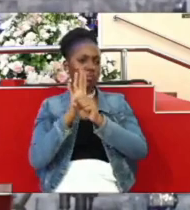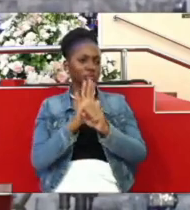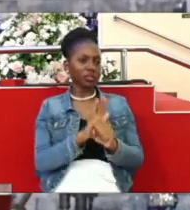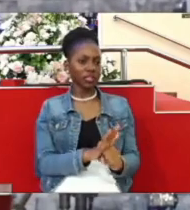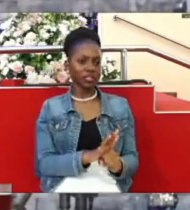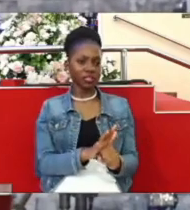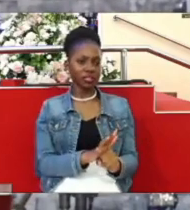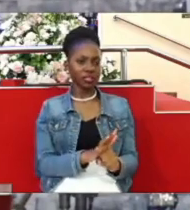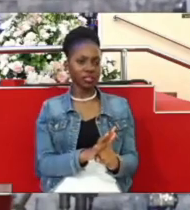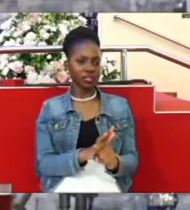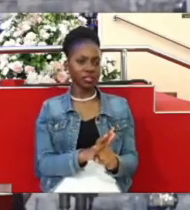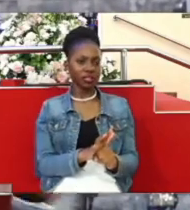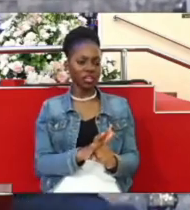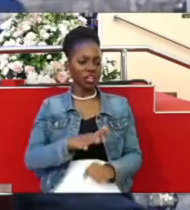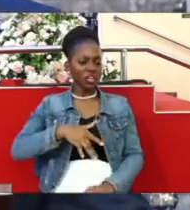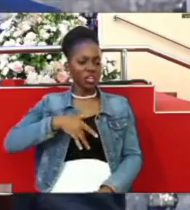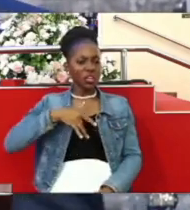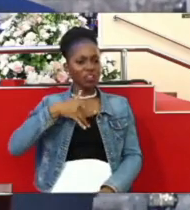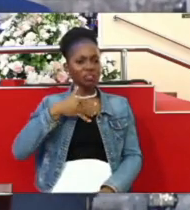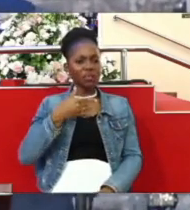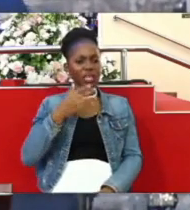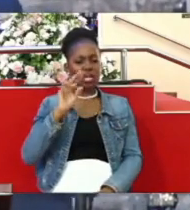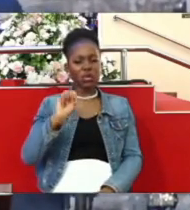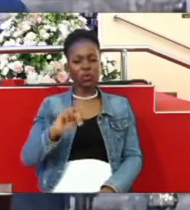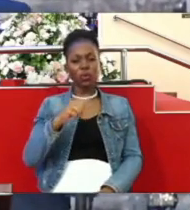You have been feeling like nobody wants you.